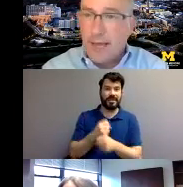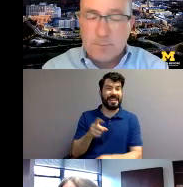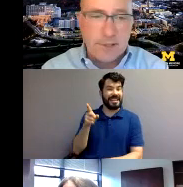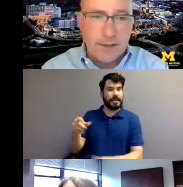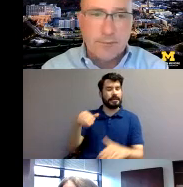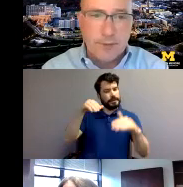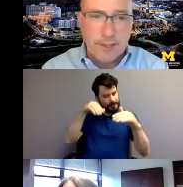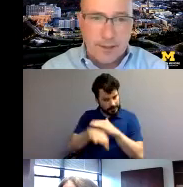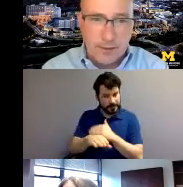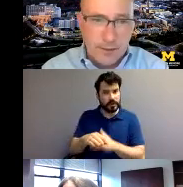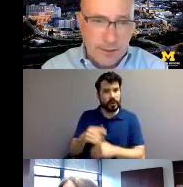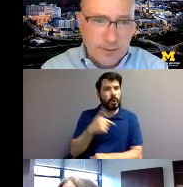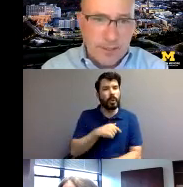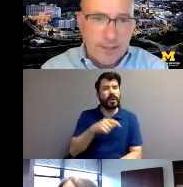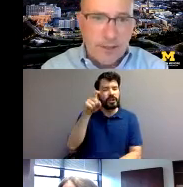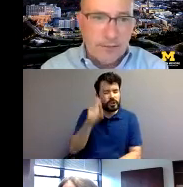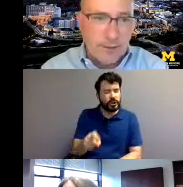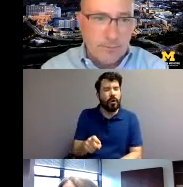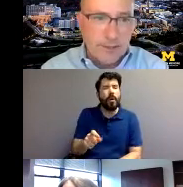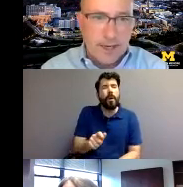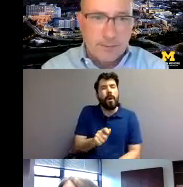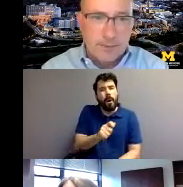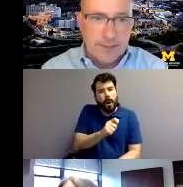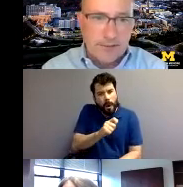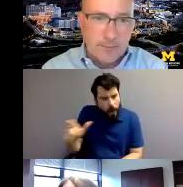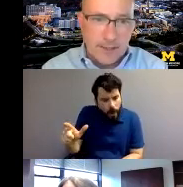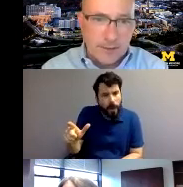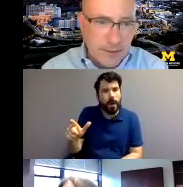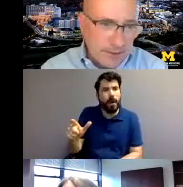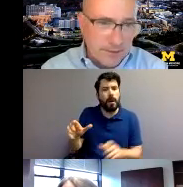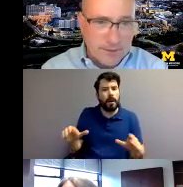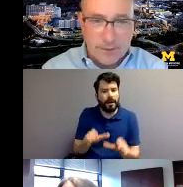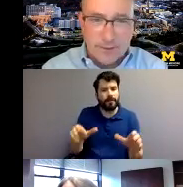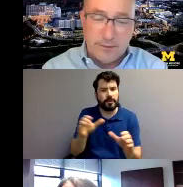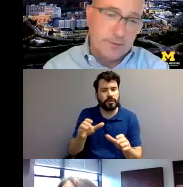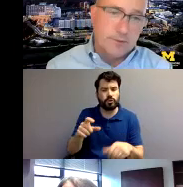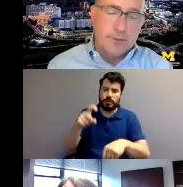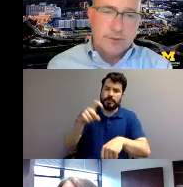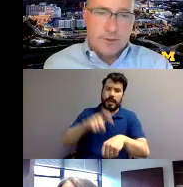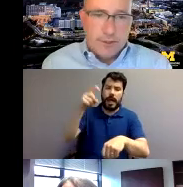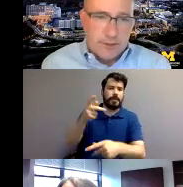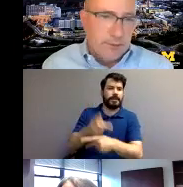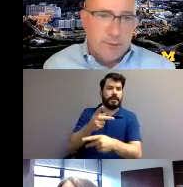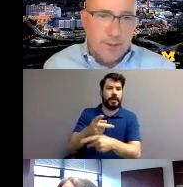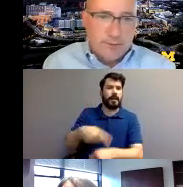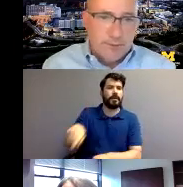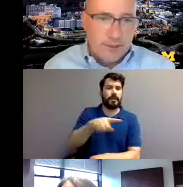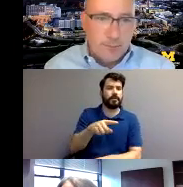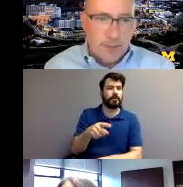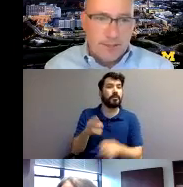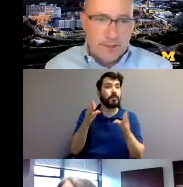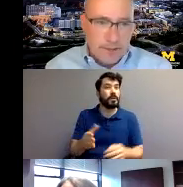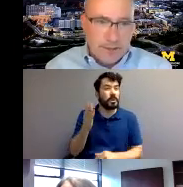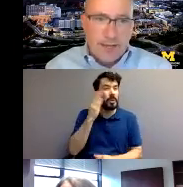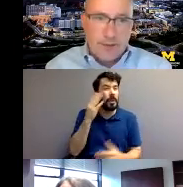all caps, every care to take care of them in a timely and safe manner. And this individual notes that he or she was aware of